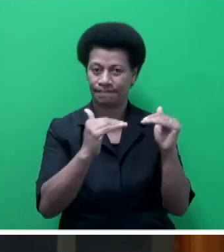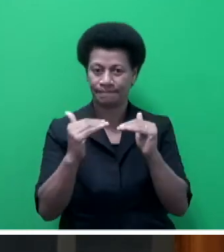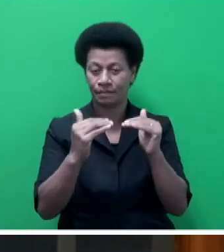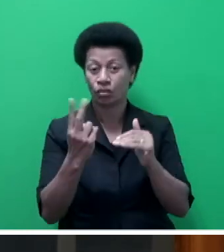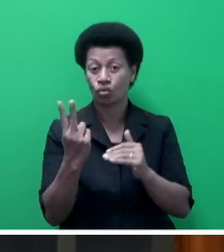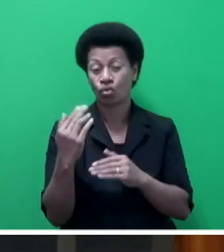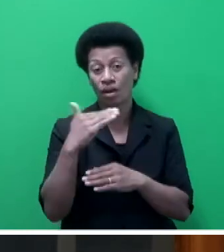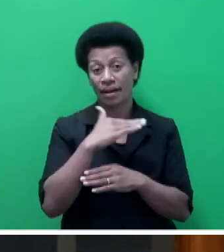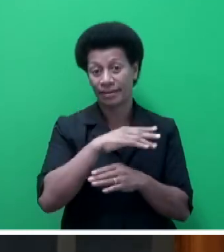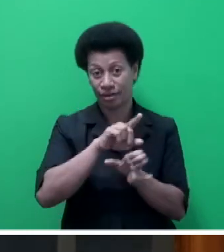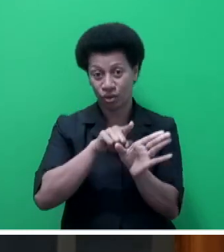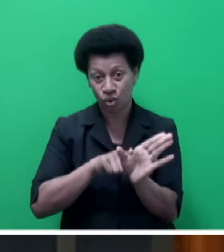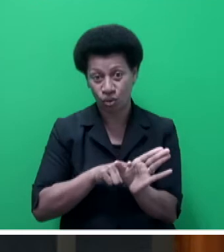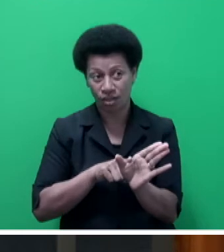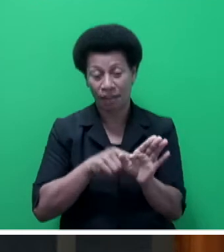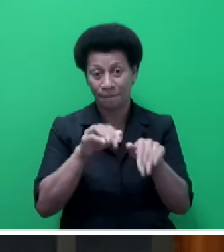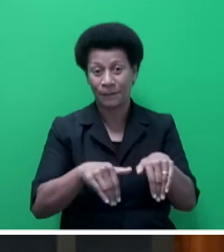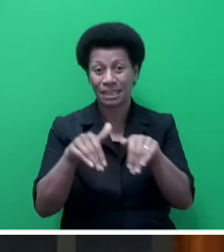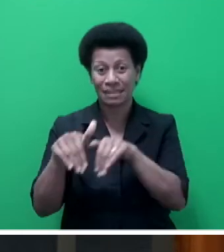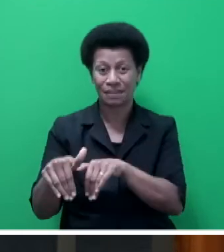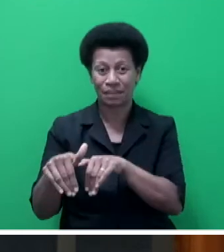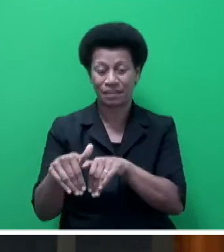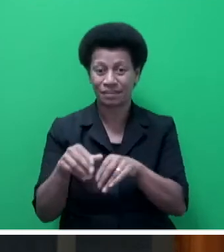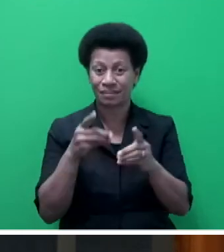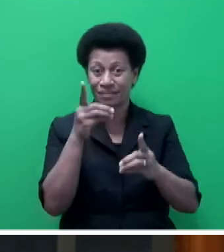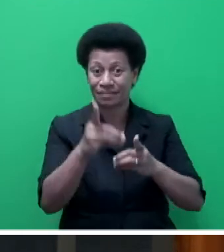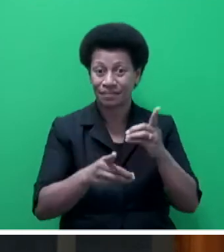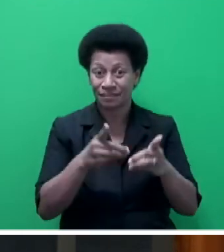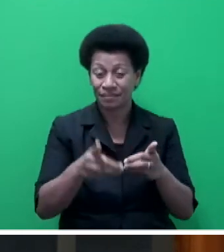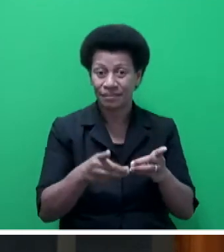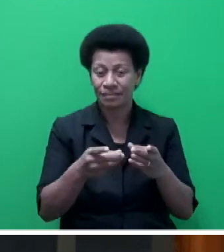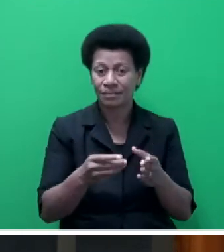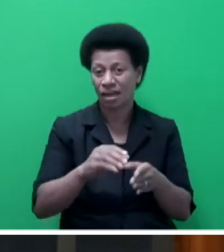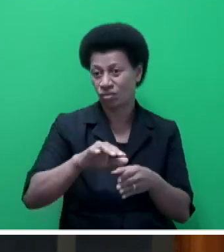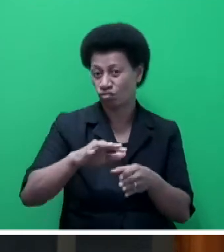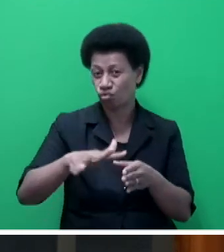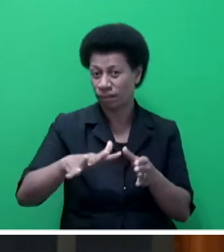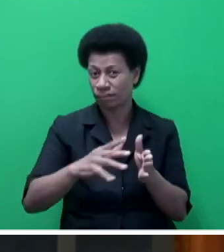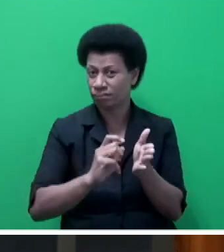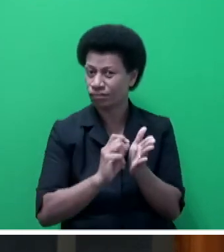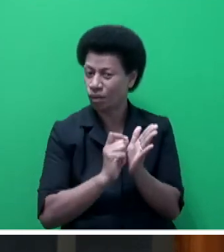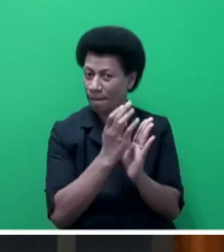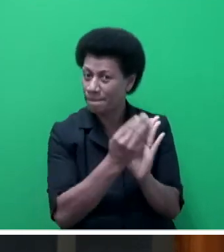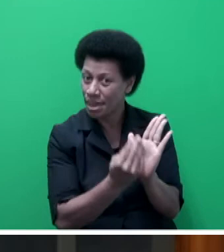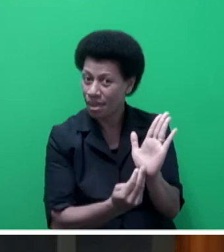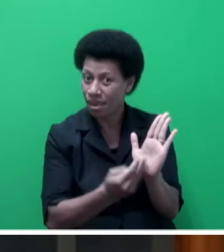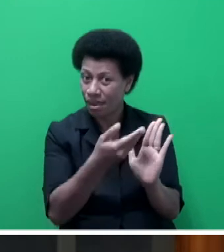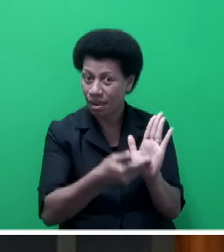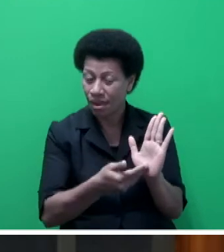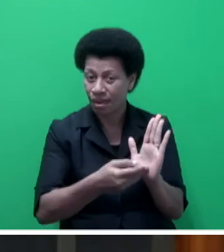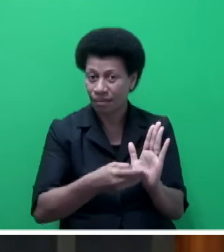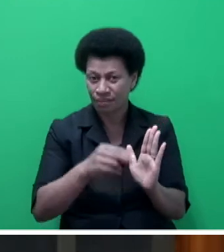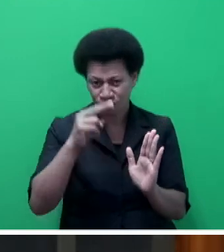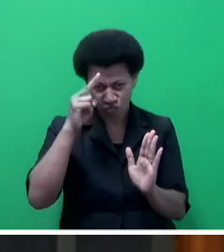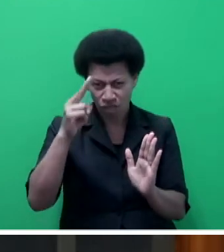participating throughout the summit, Mr. Speaker said, the draft climate change bill national consultation have kicked off to